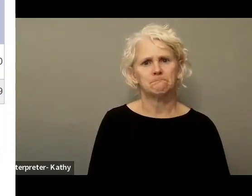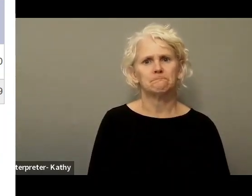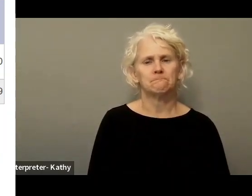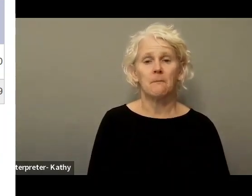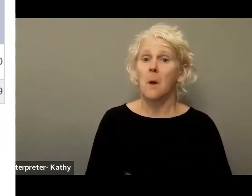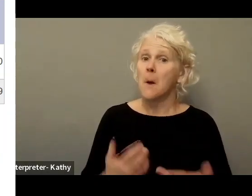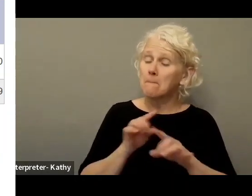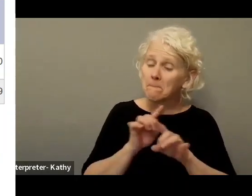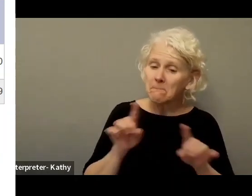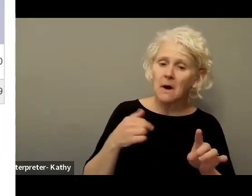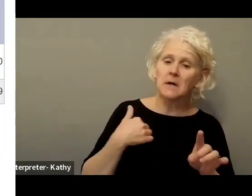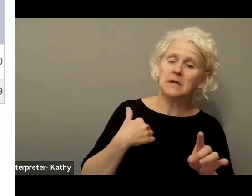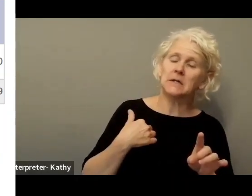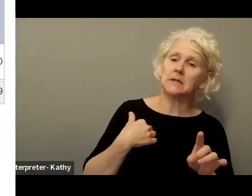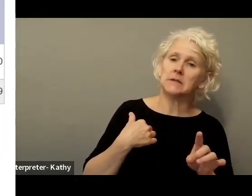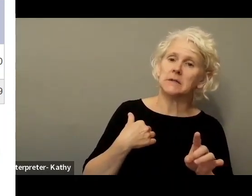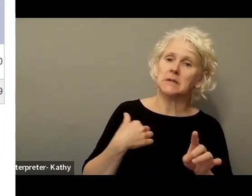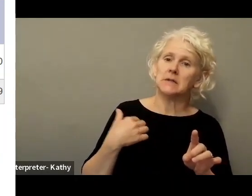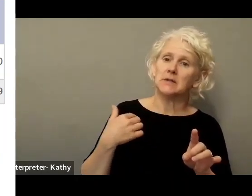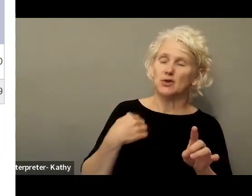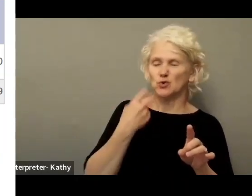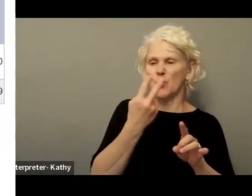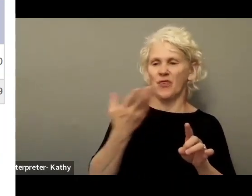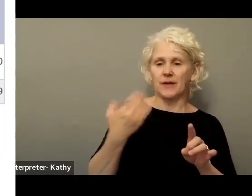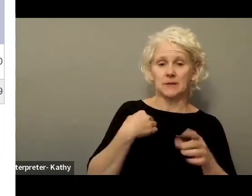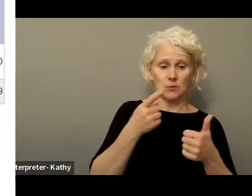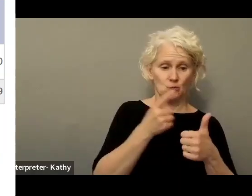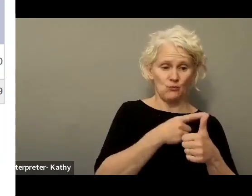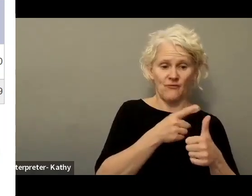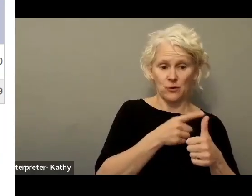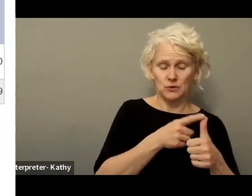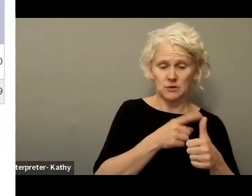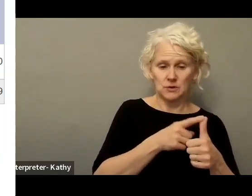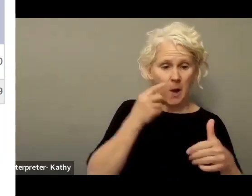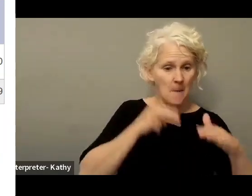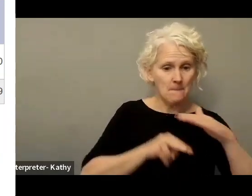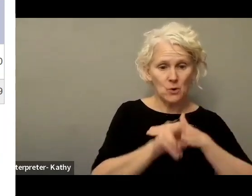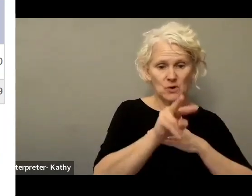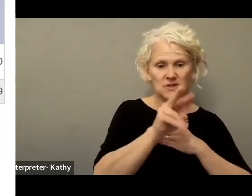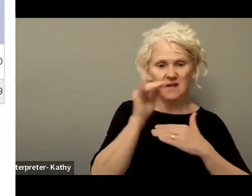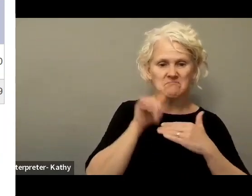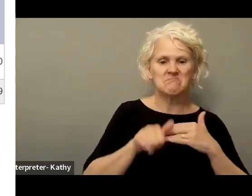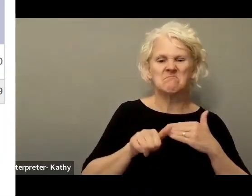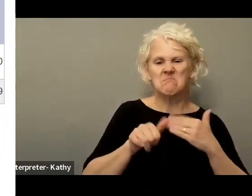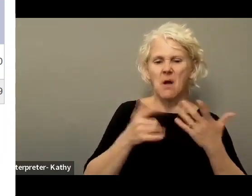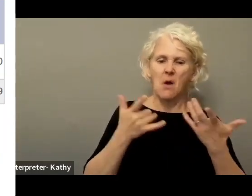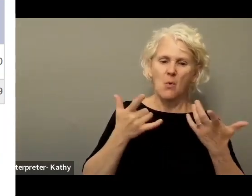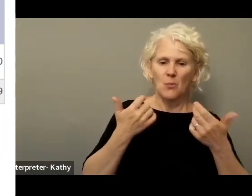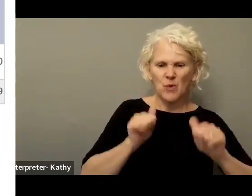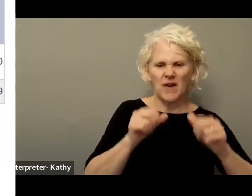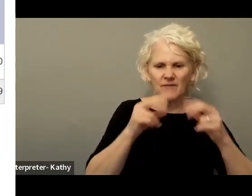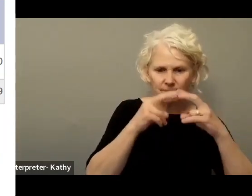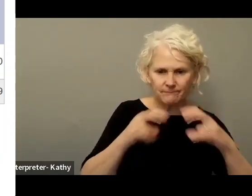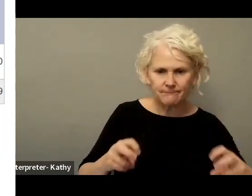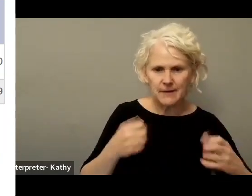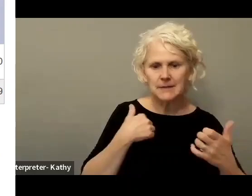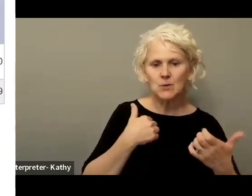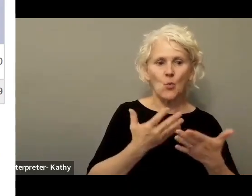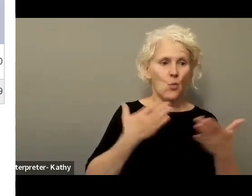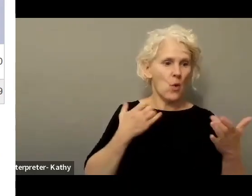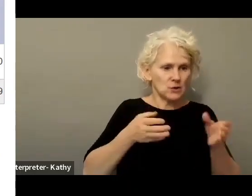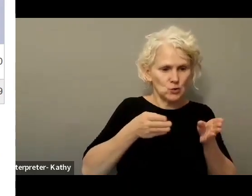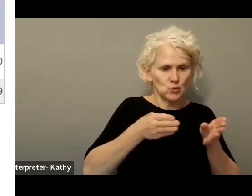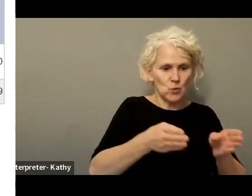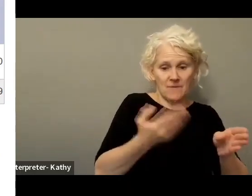that the 2 facts about it. One is our projections methodology just takes the trend in the past and projects it into